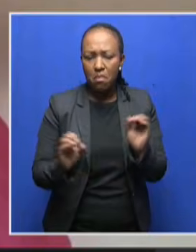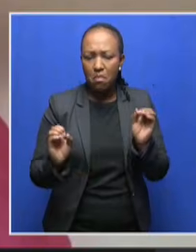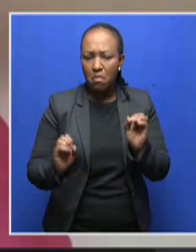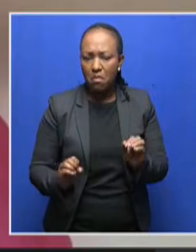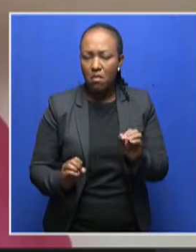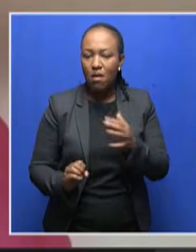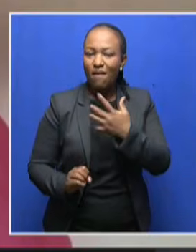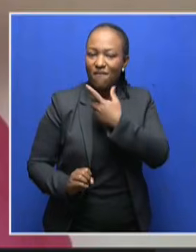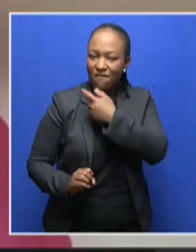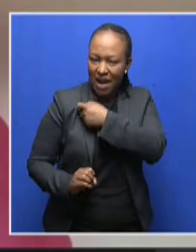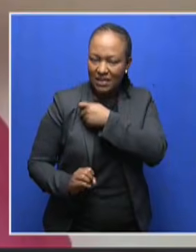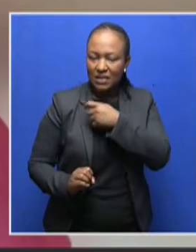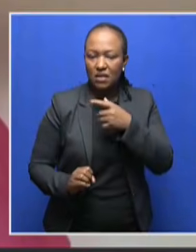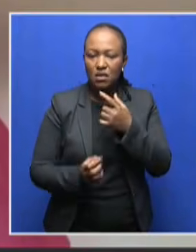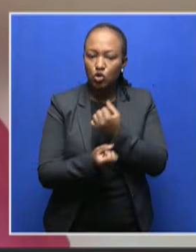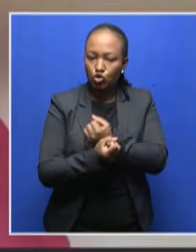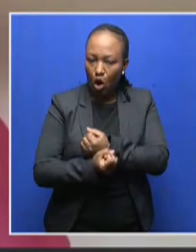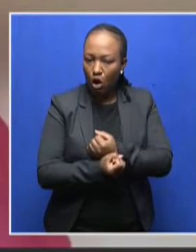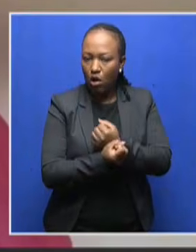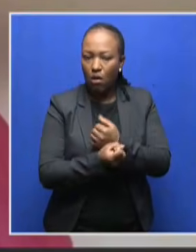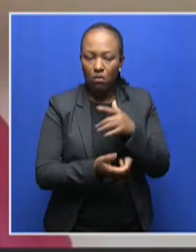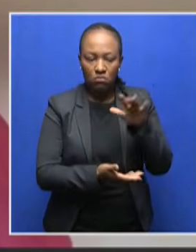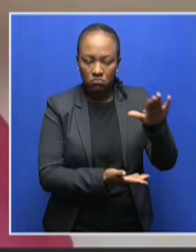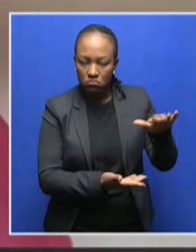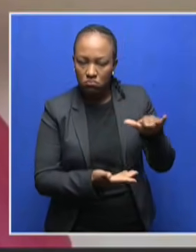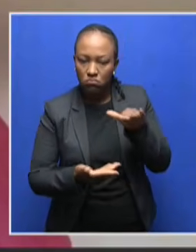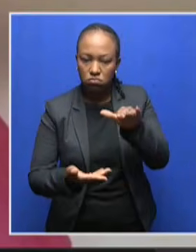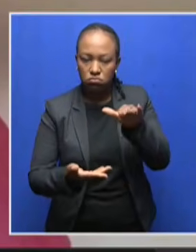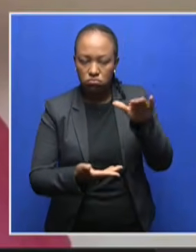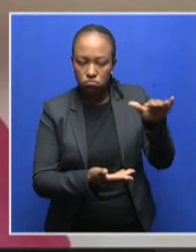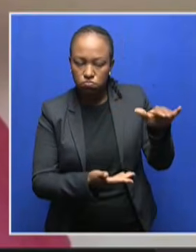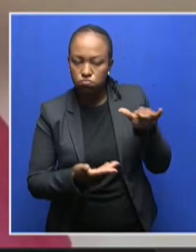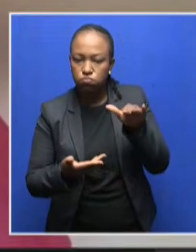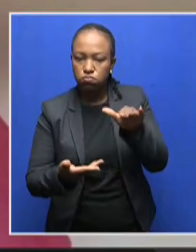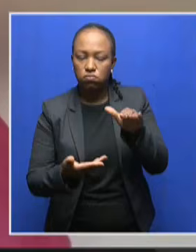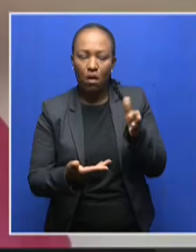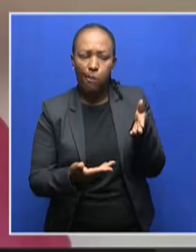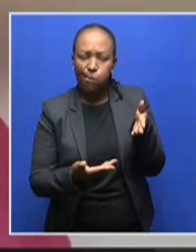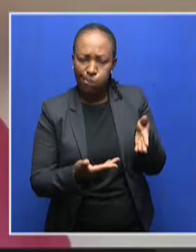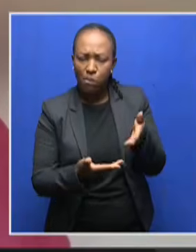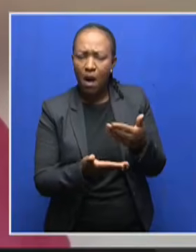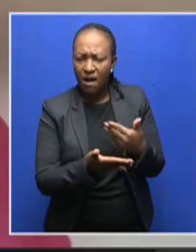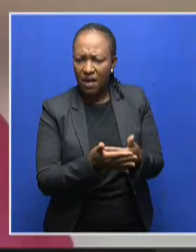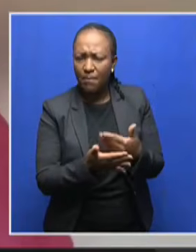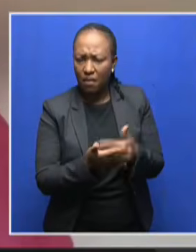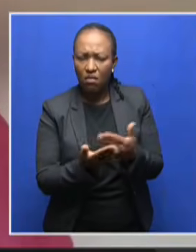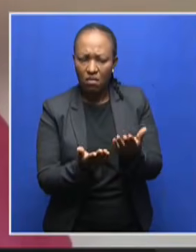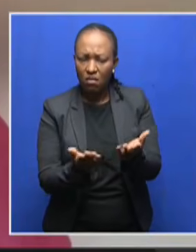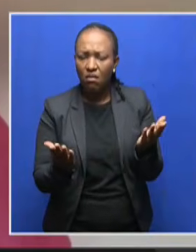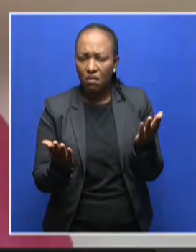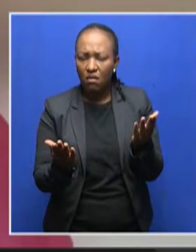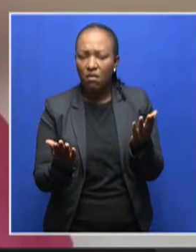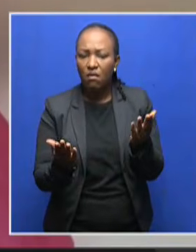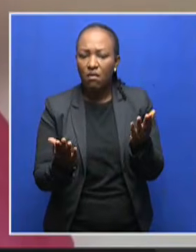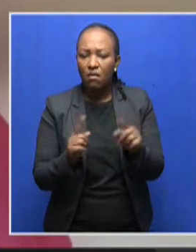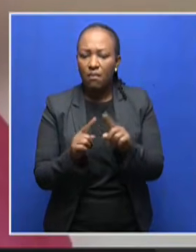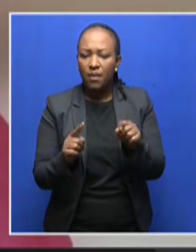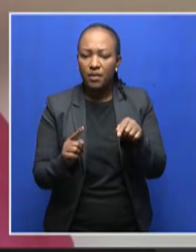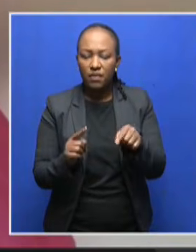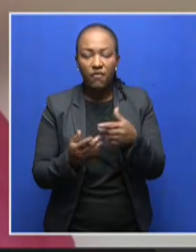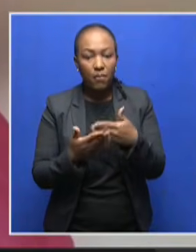are closely monitored through real-time stock dashboards, and vaccines are not often unavailable at facilities. And where there is a